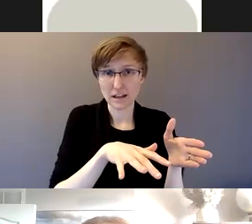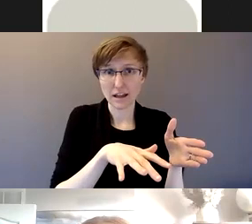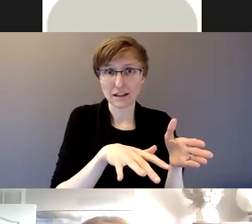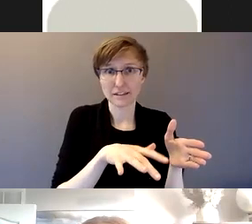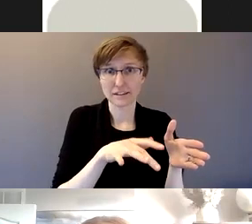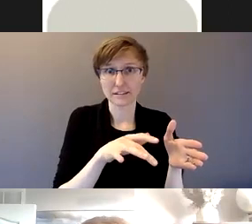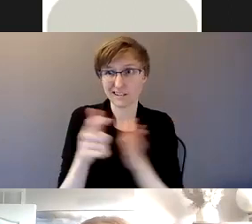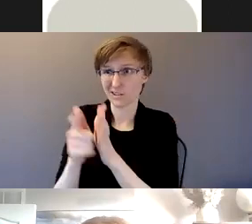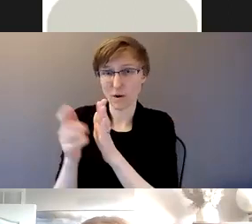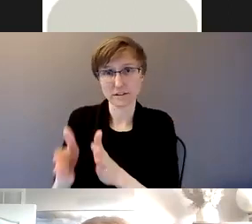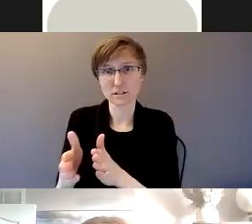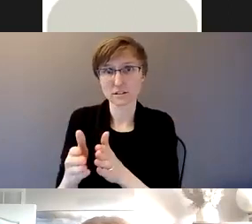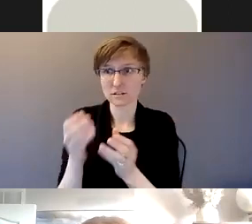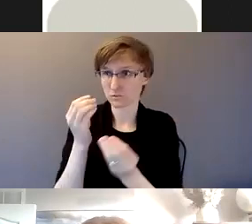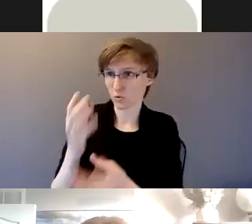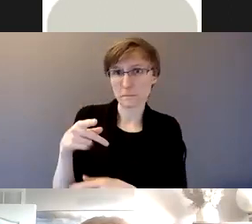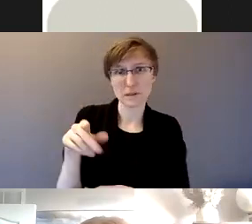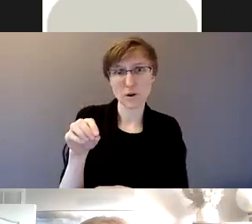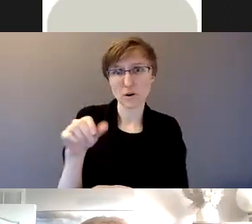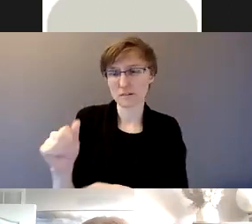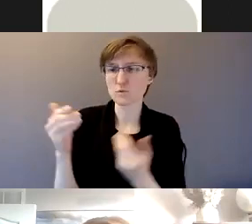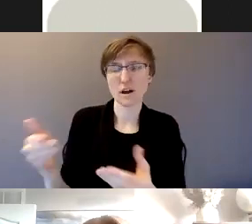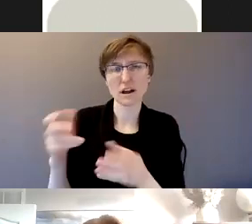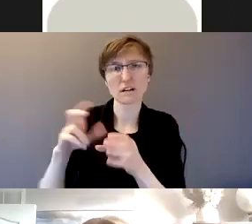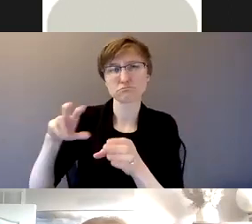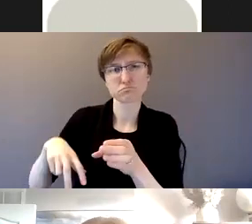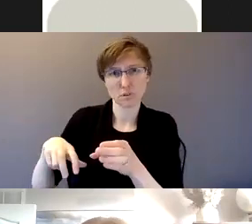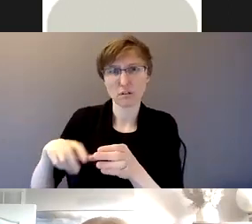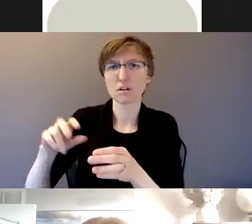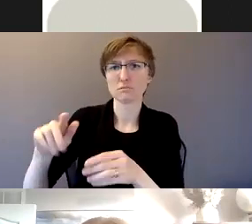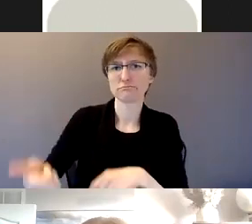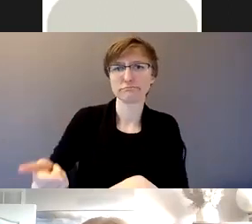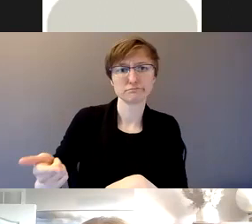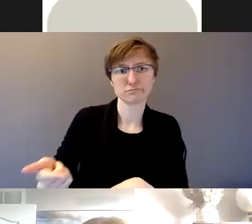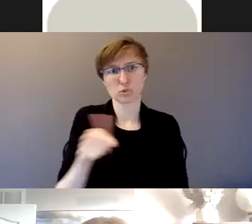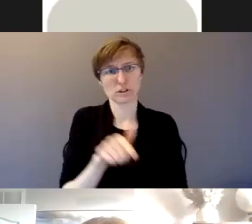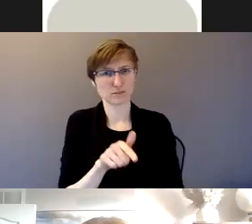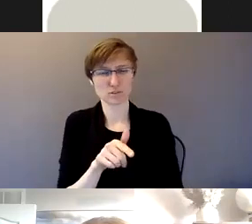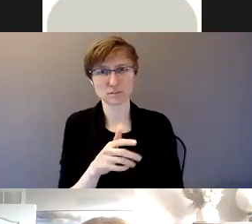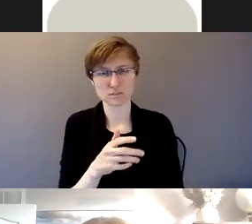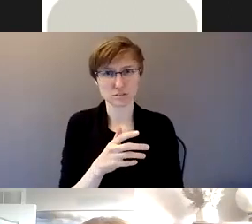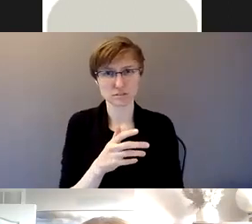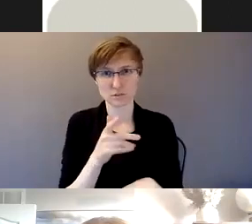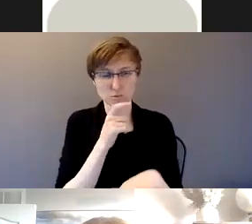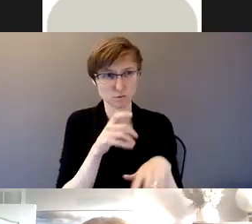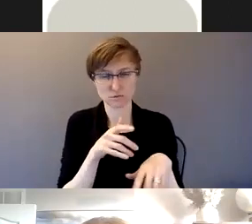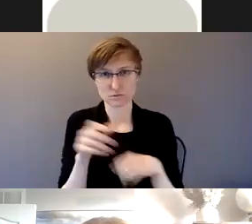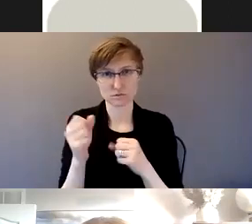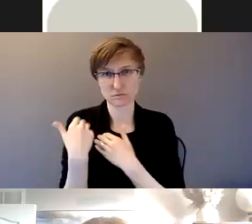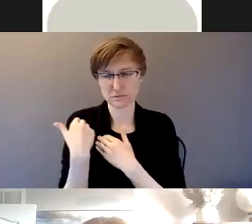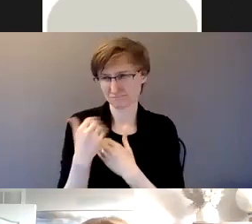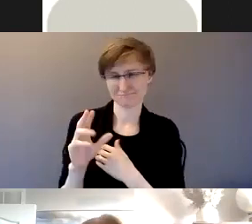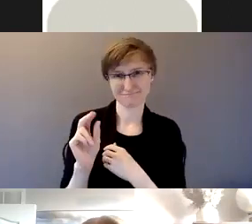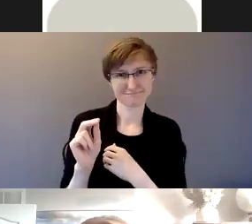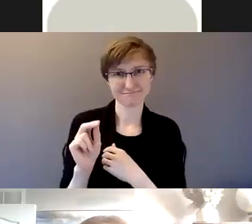that specialization. They have health law, estates and trust law, family law, you know, other areas of law. That's where you can find the list of lawyers who have